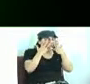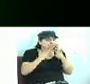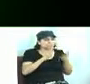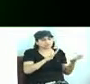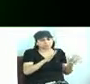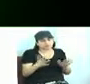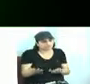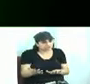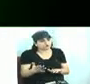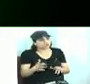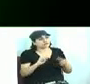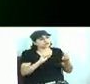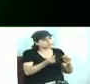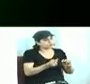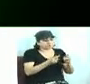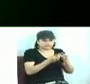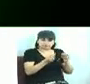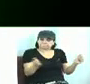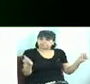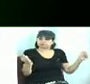pain will be no more,